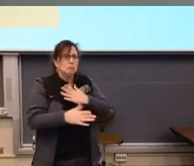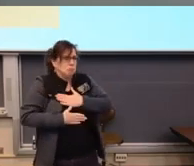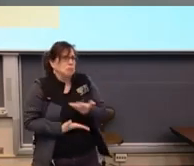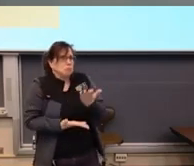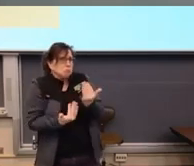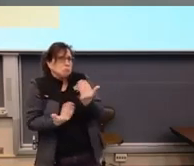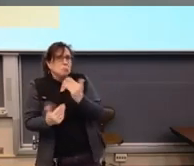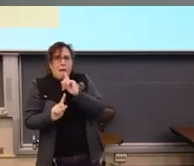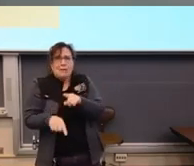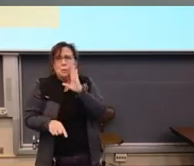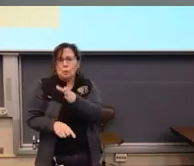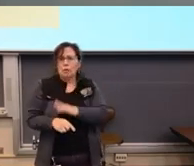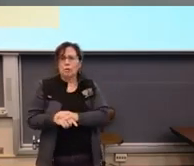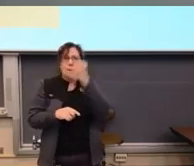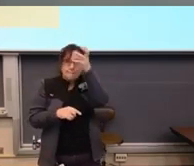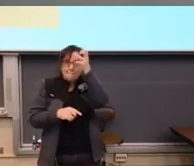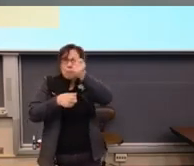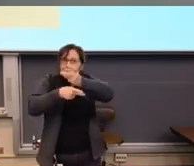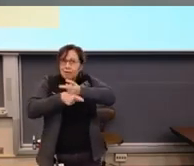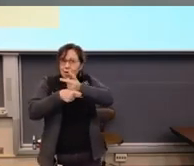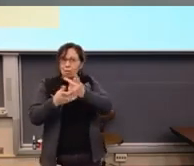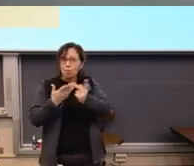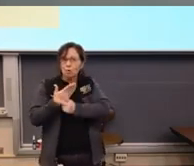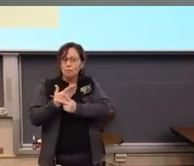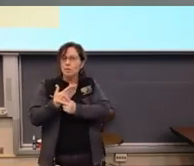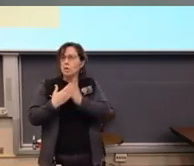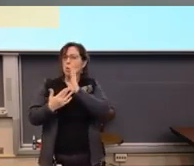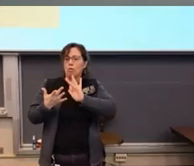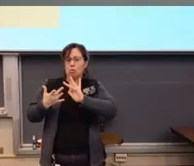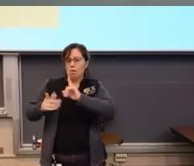them through the memory care program. And we'll get back